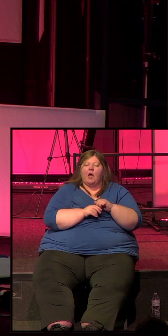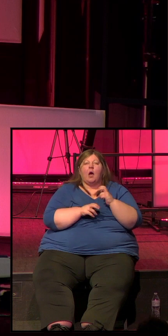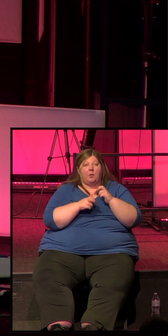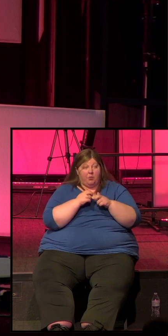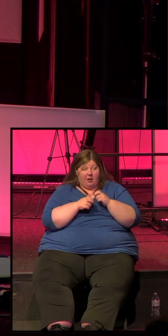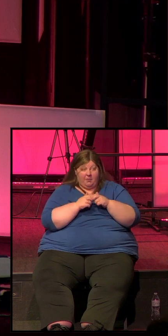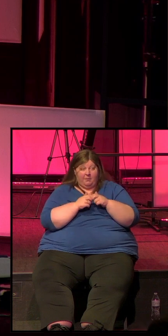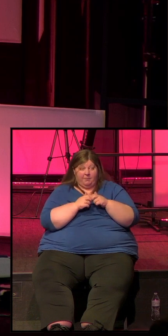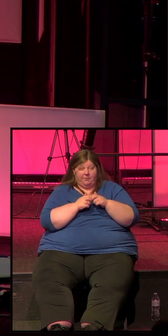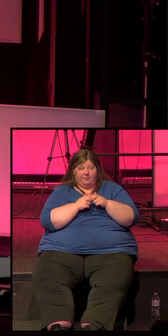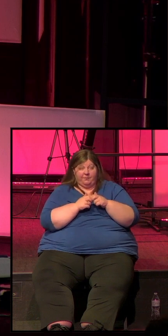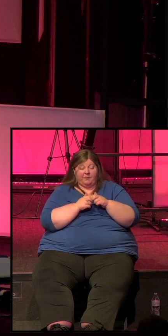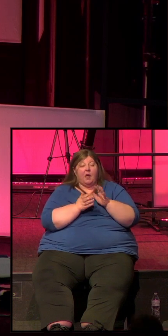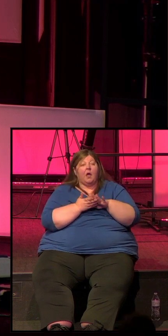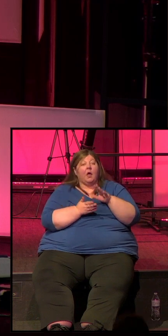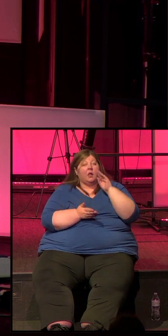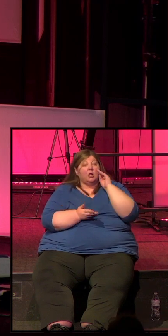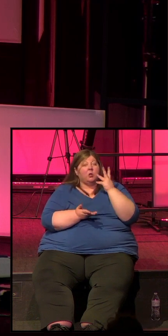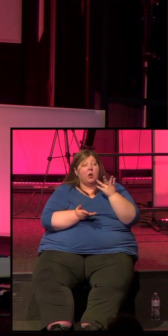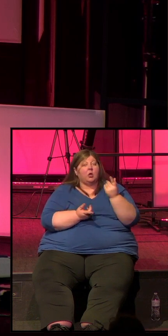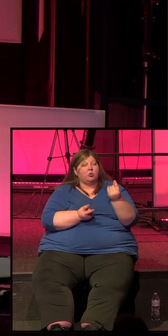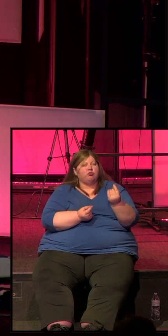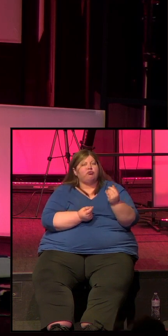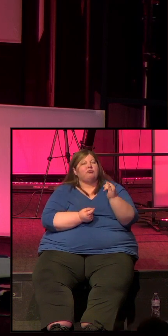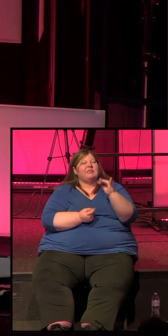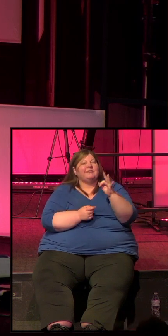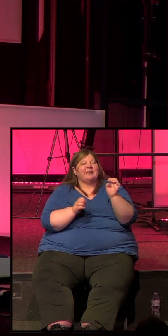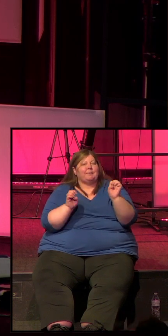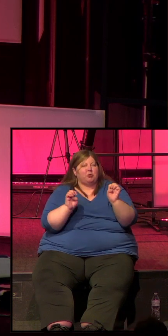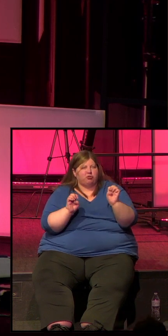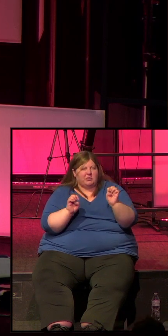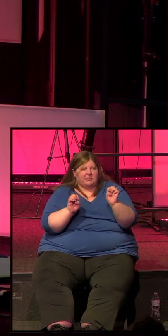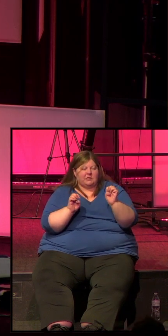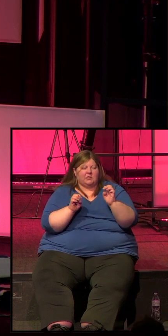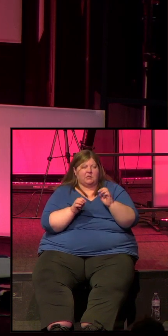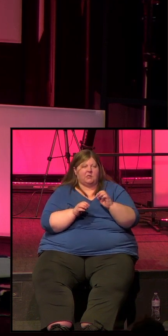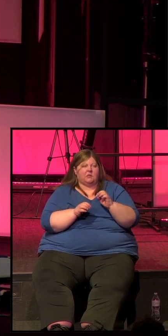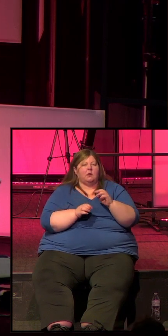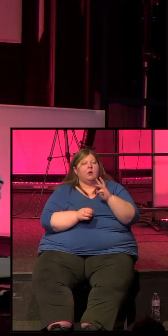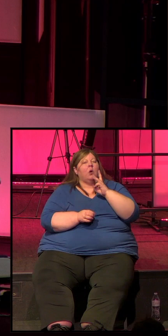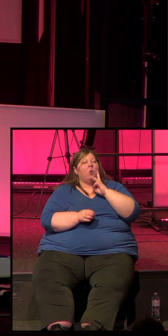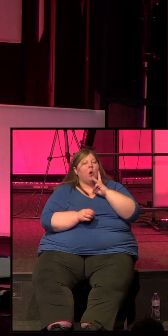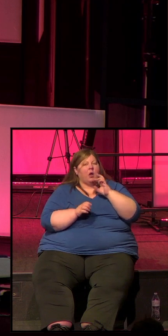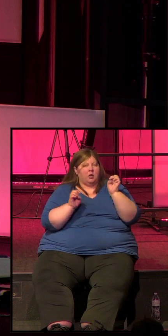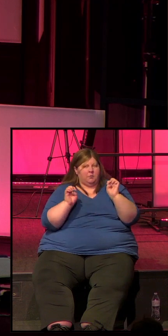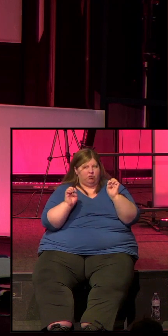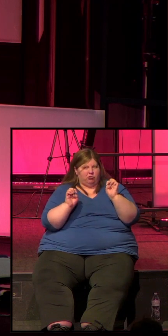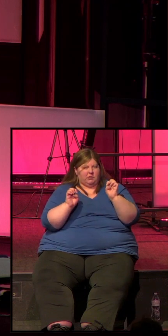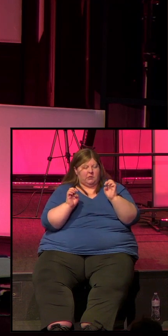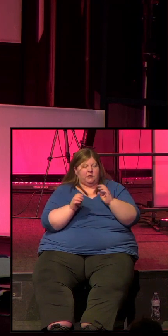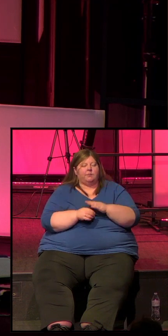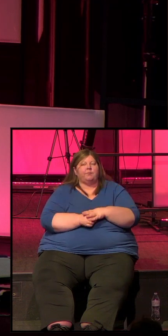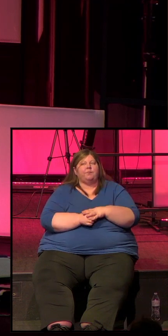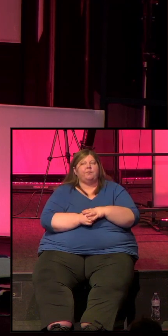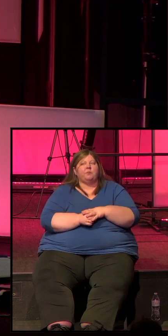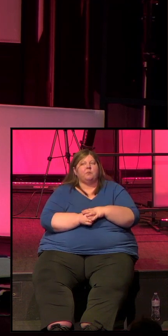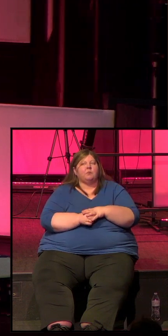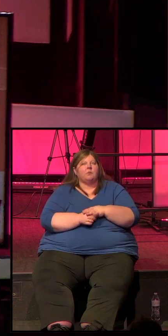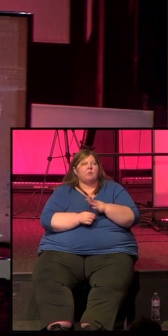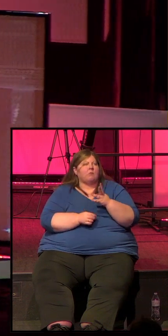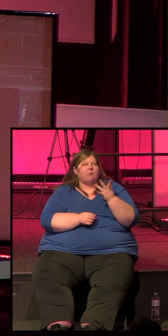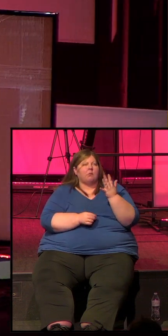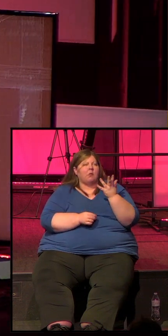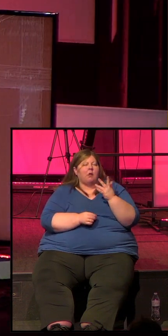we learned is this is what to do in case of an emergency, particularly in a water emergency. So when you fall in like